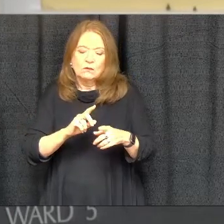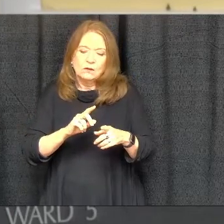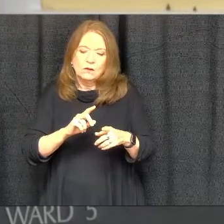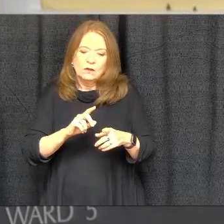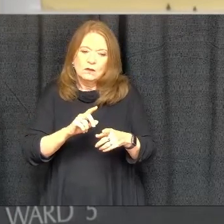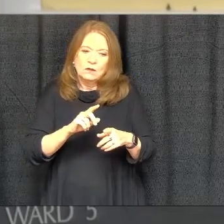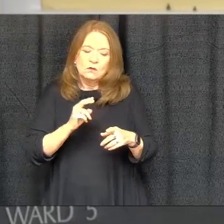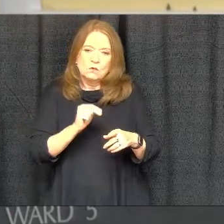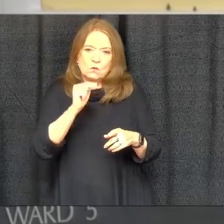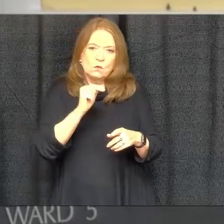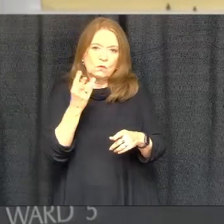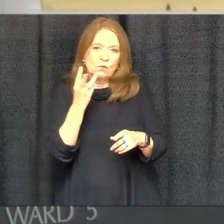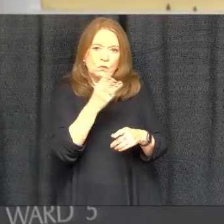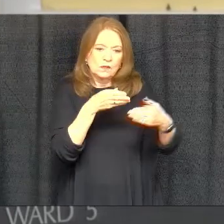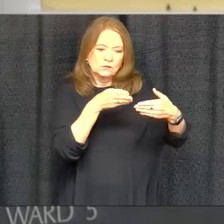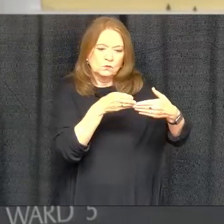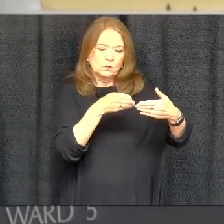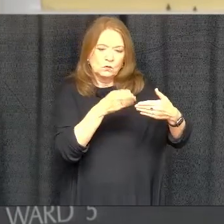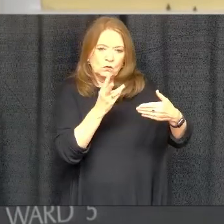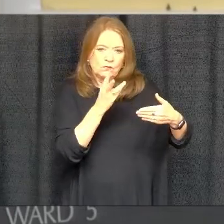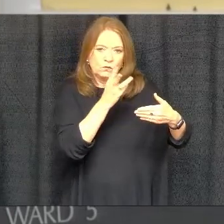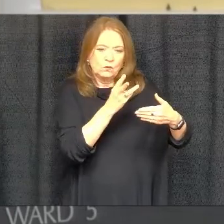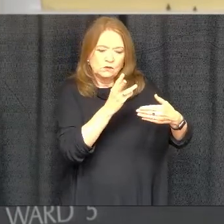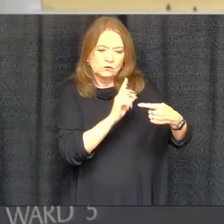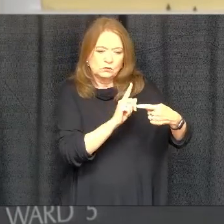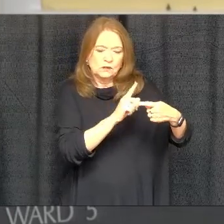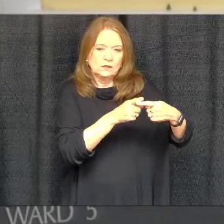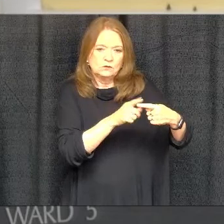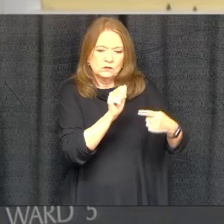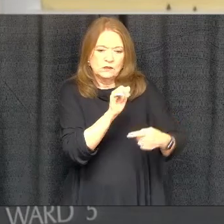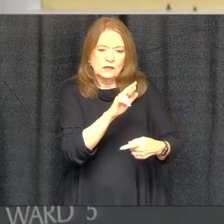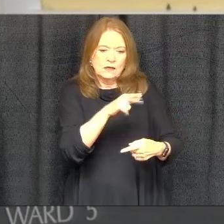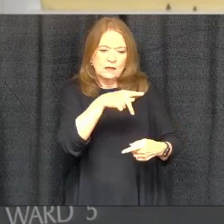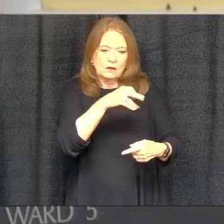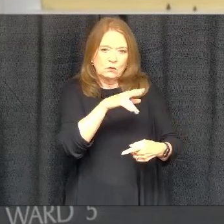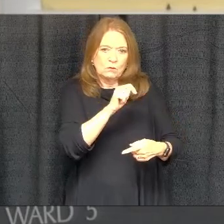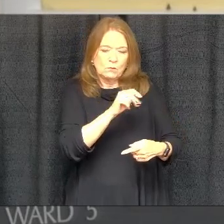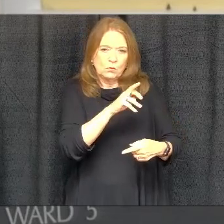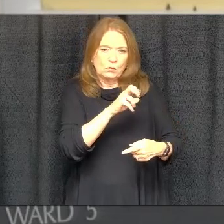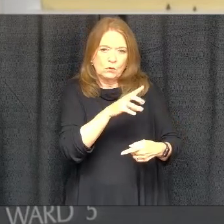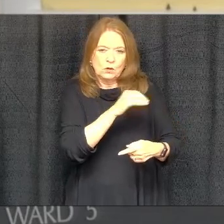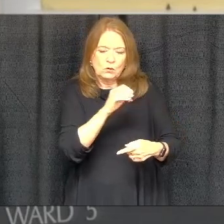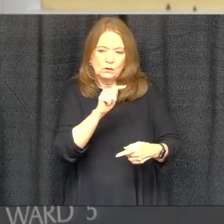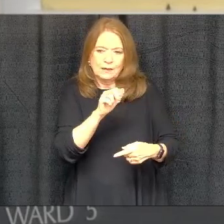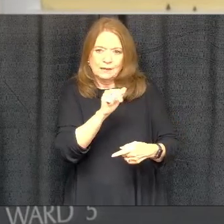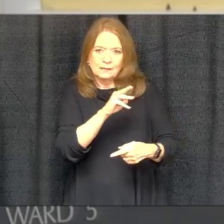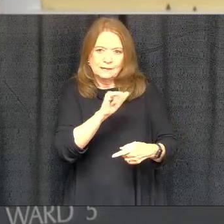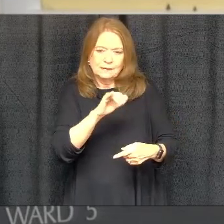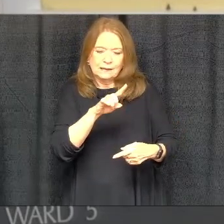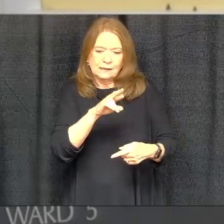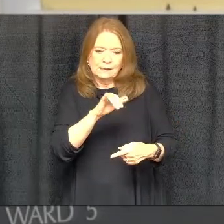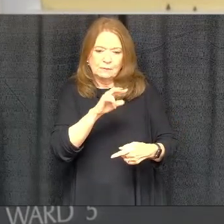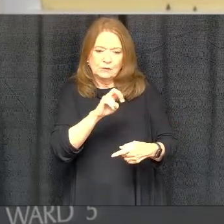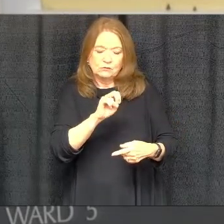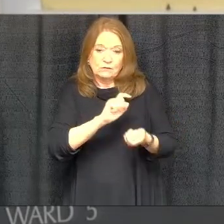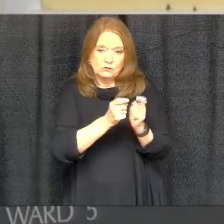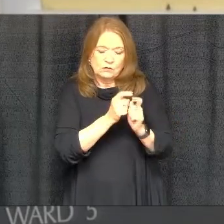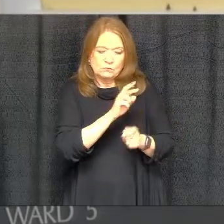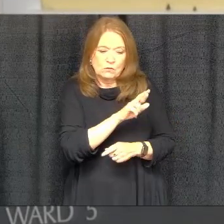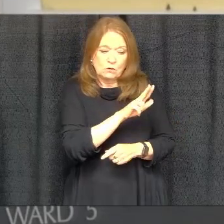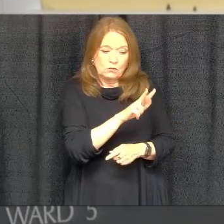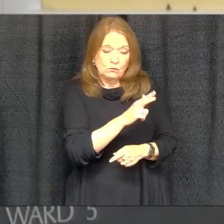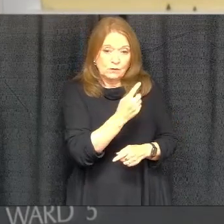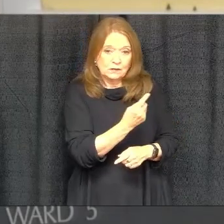at the northwest corner of the western intersection of Airport Road and Tandy Drive from R3 3-family